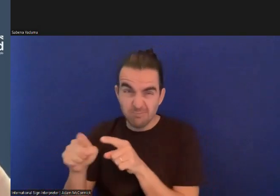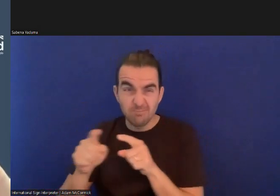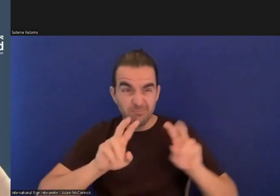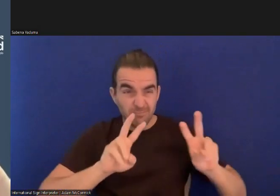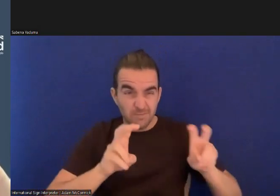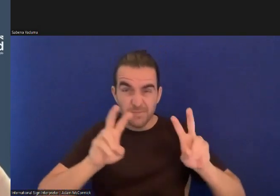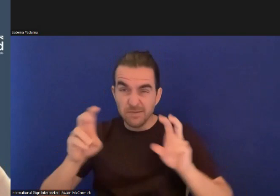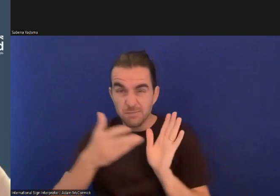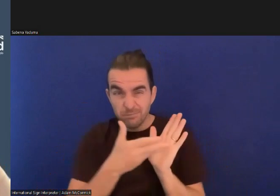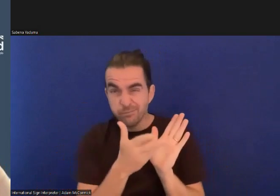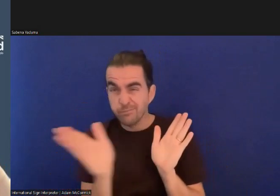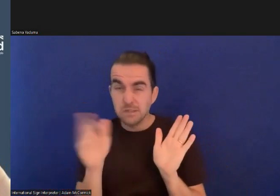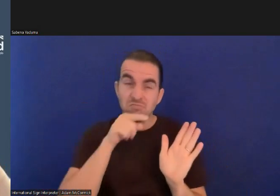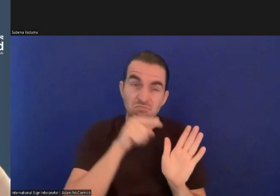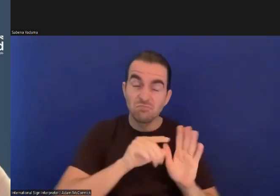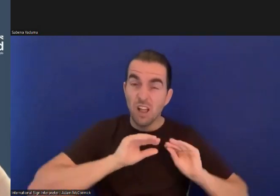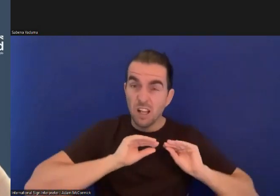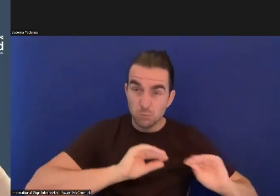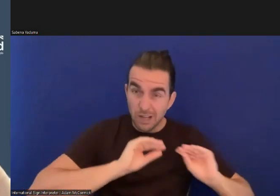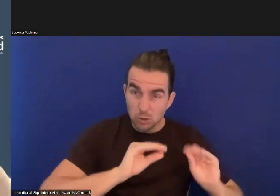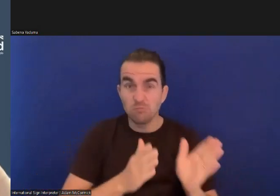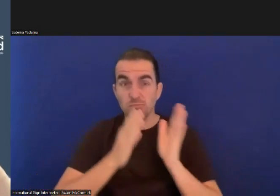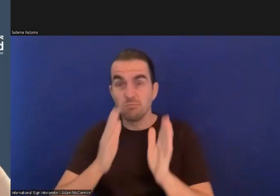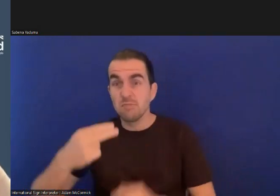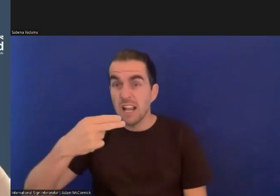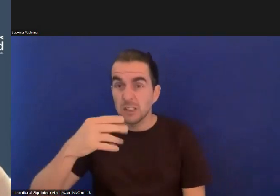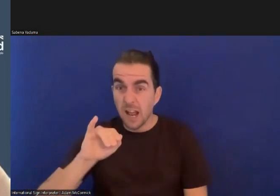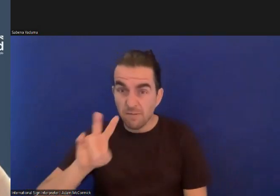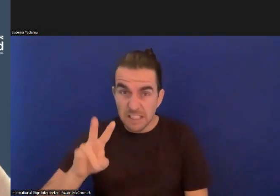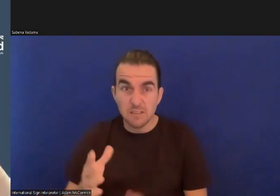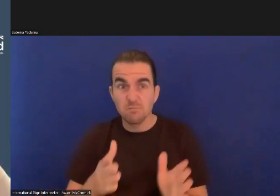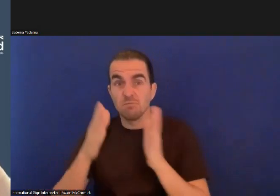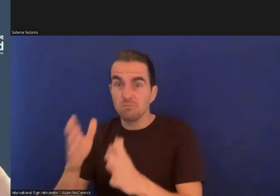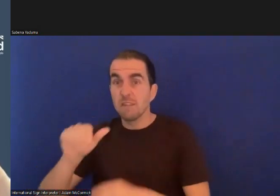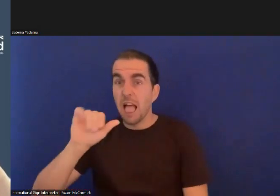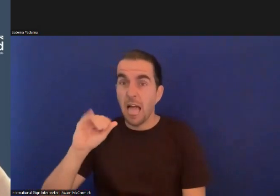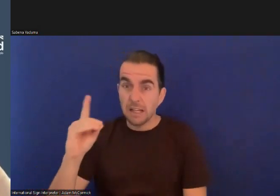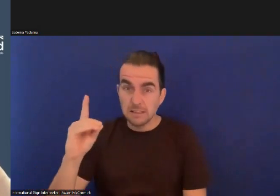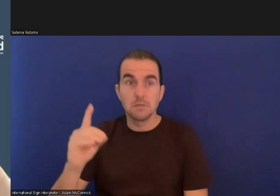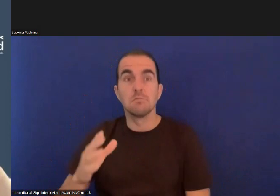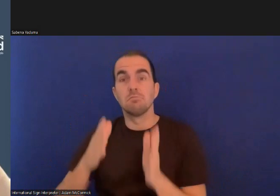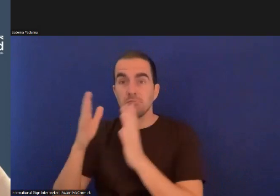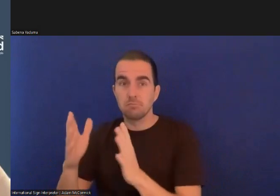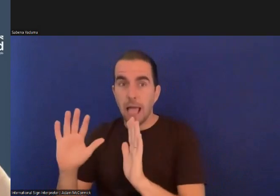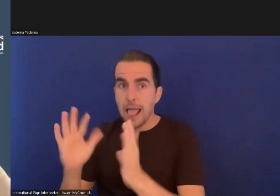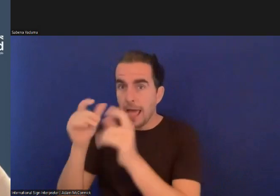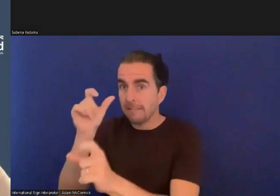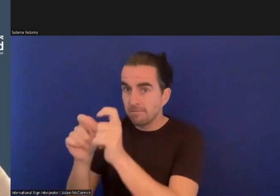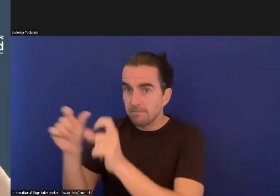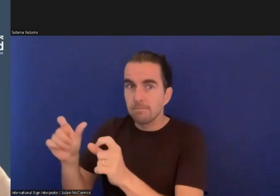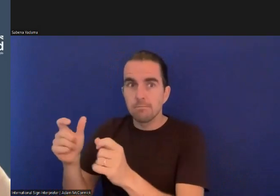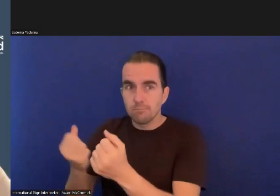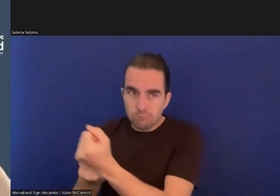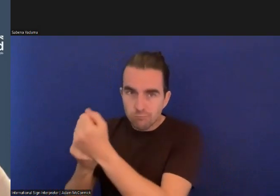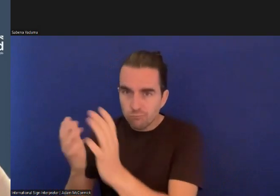the national representative for the Nigeria Resource and Support Hub.